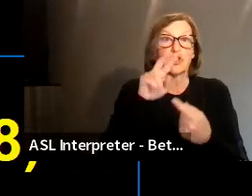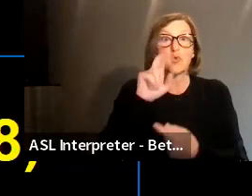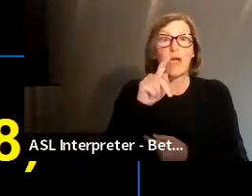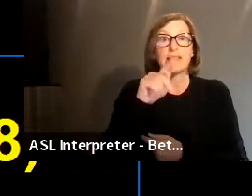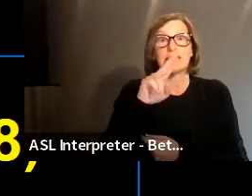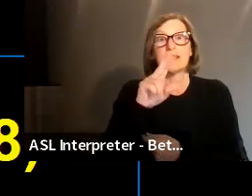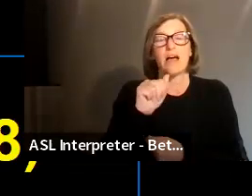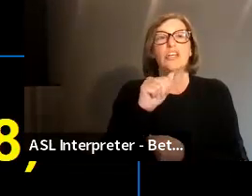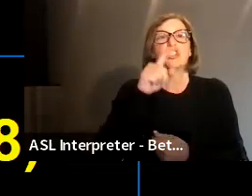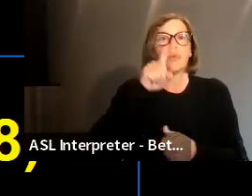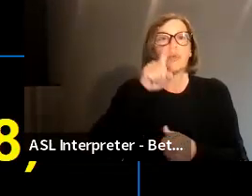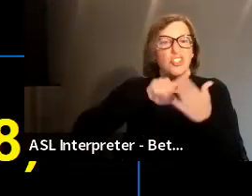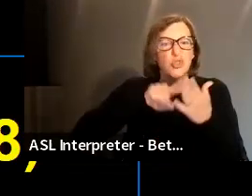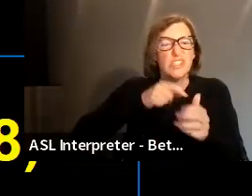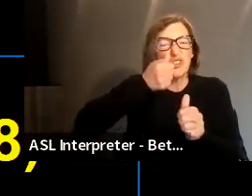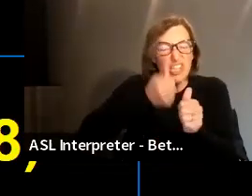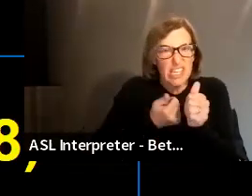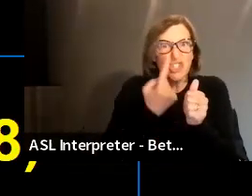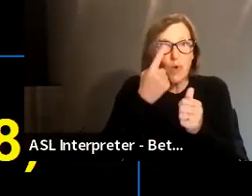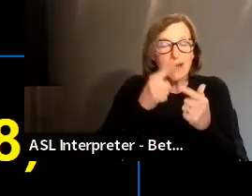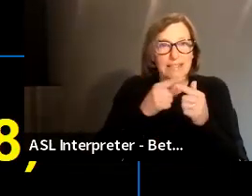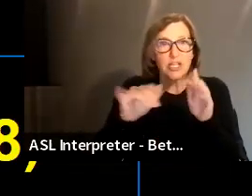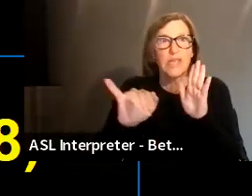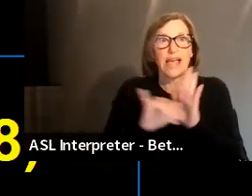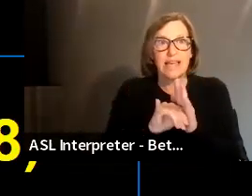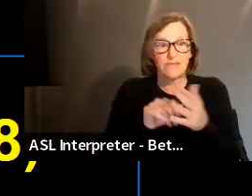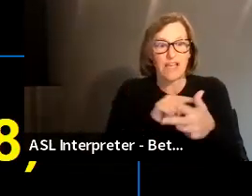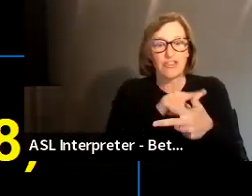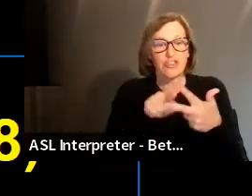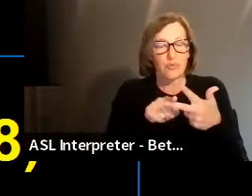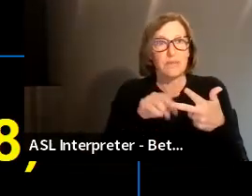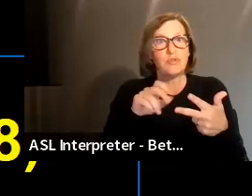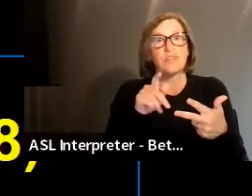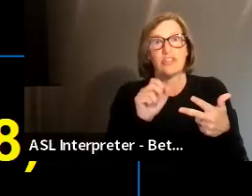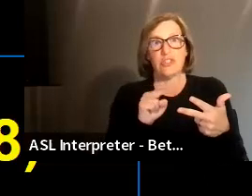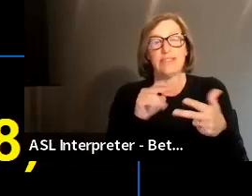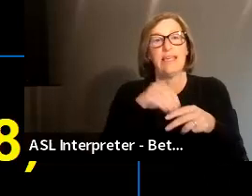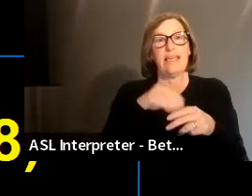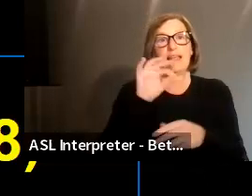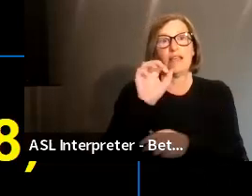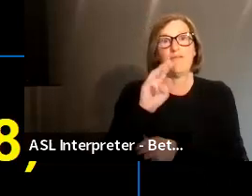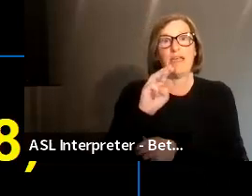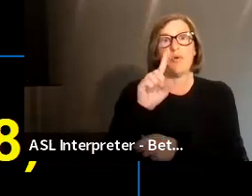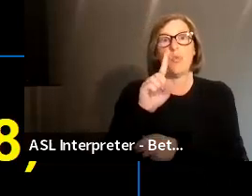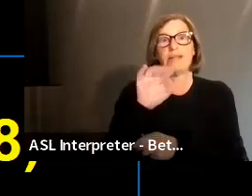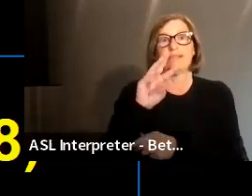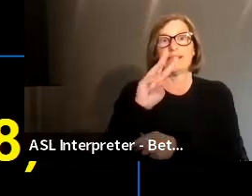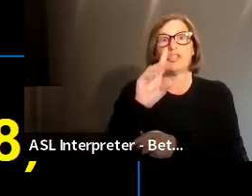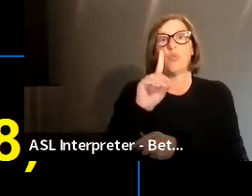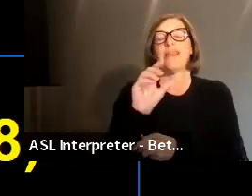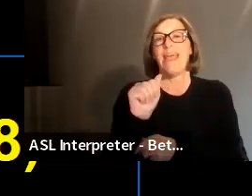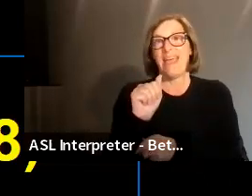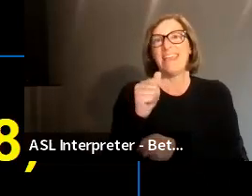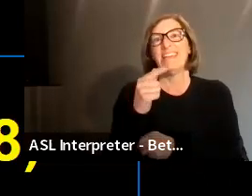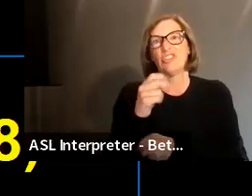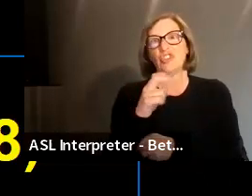it was done at that time, until we identified the 3 mutations in the FAM161A gene. At the same time, a dear friend